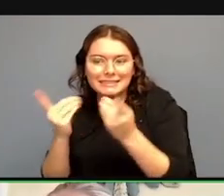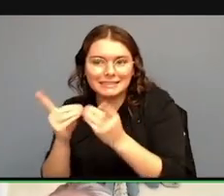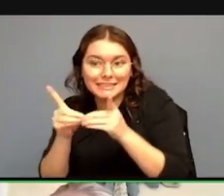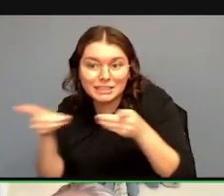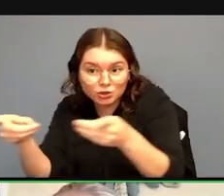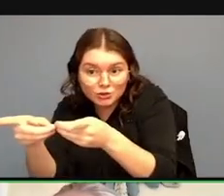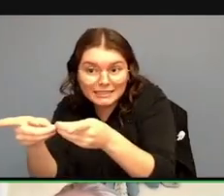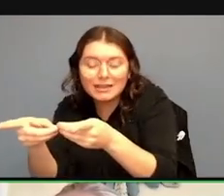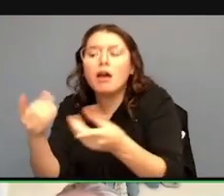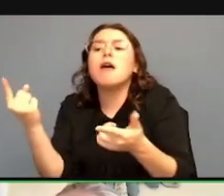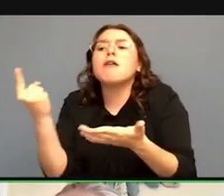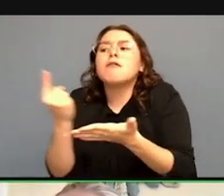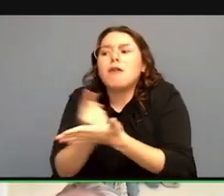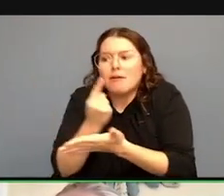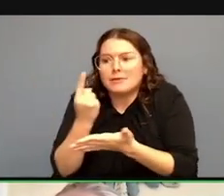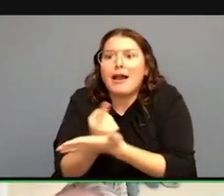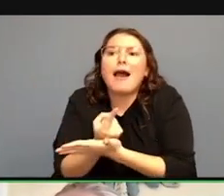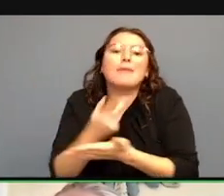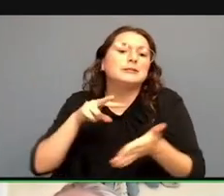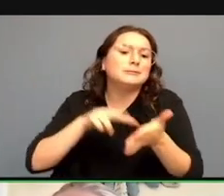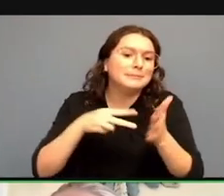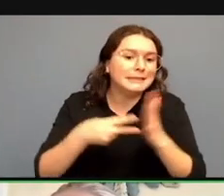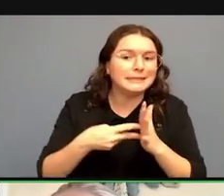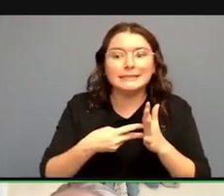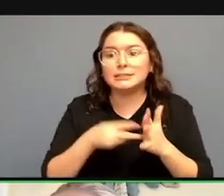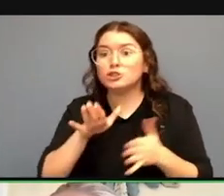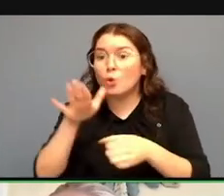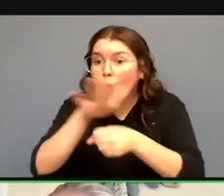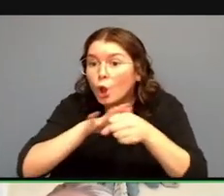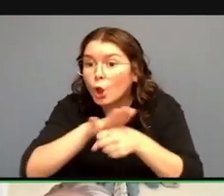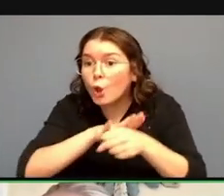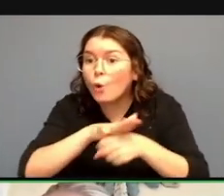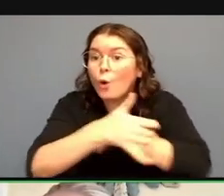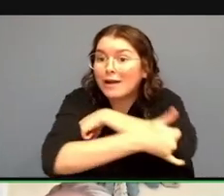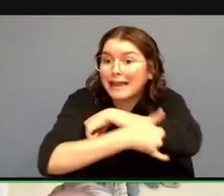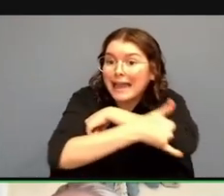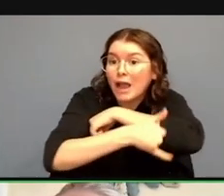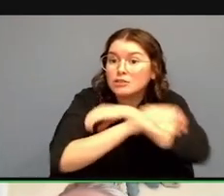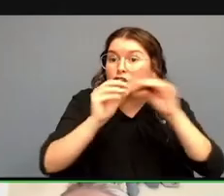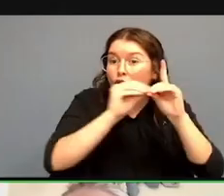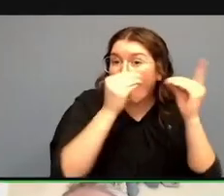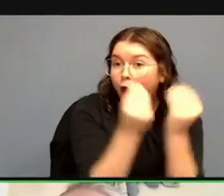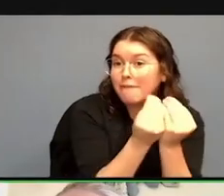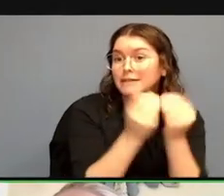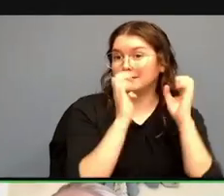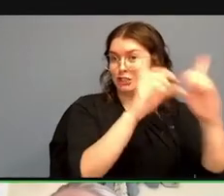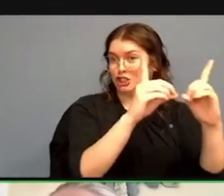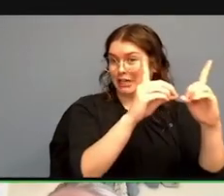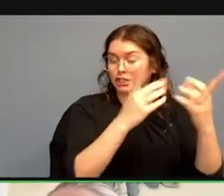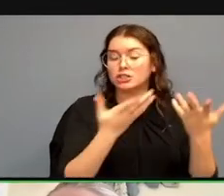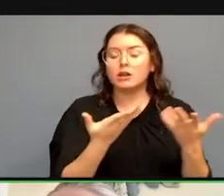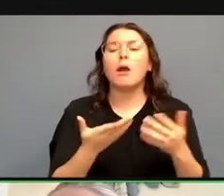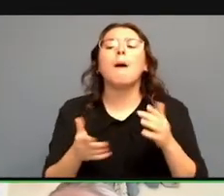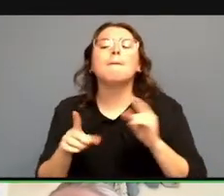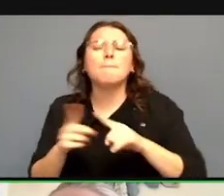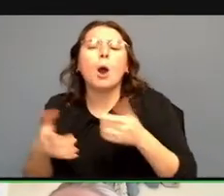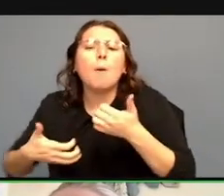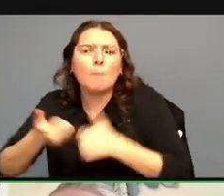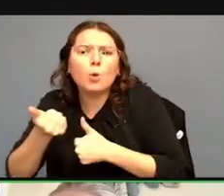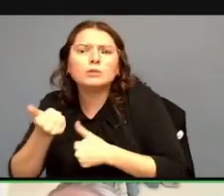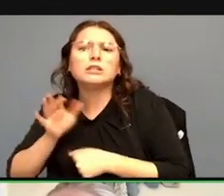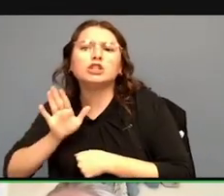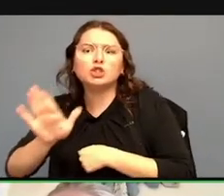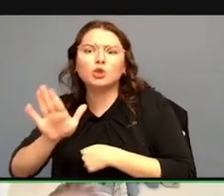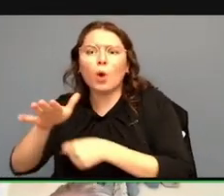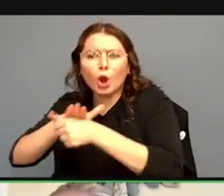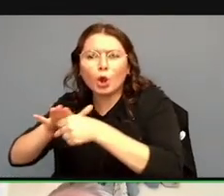Sometimes that will be your local county office of education, but mostly it's your